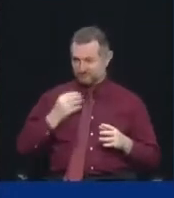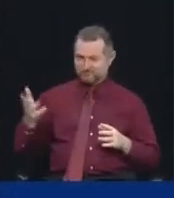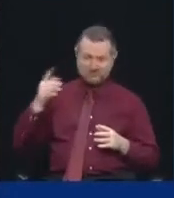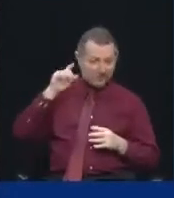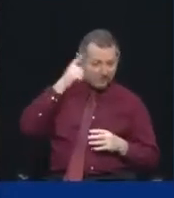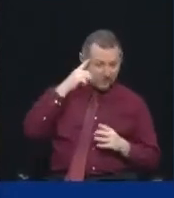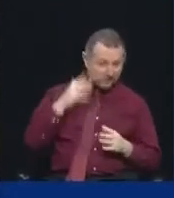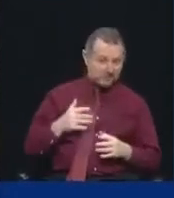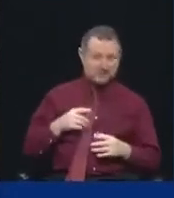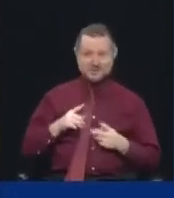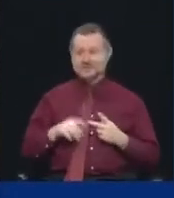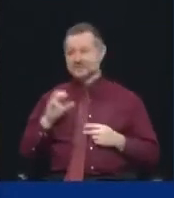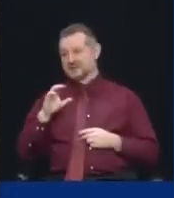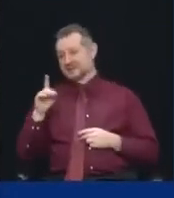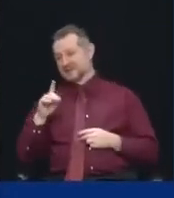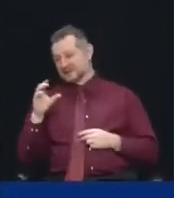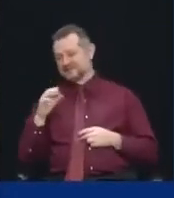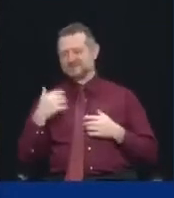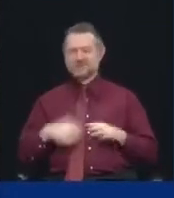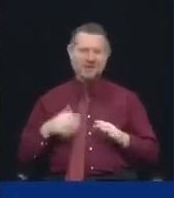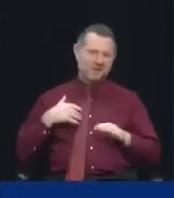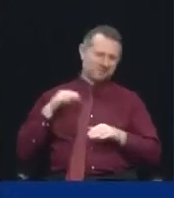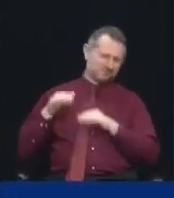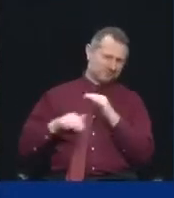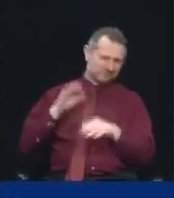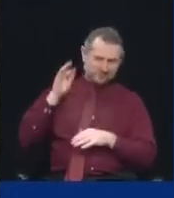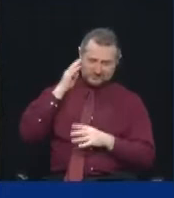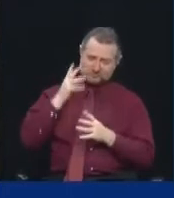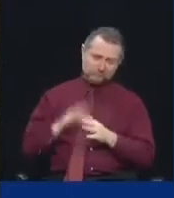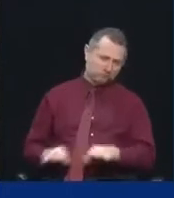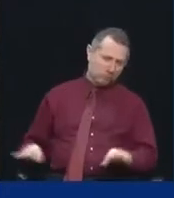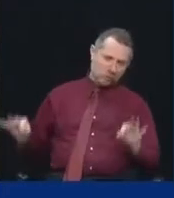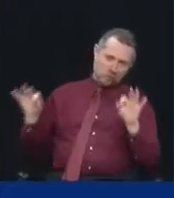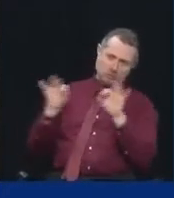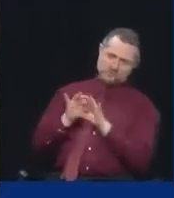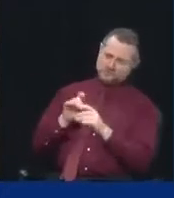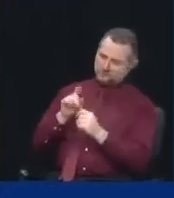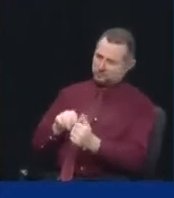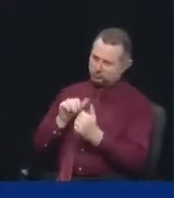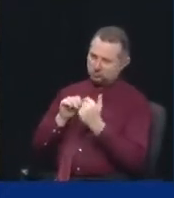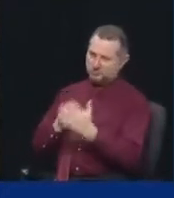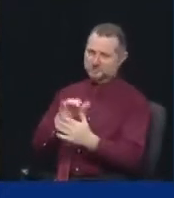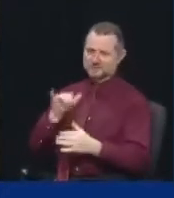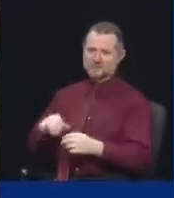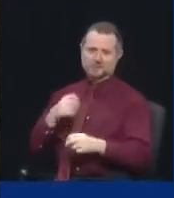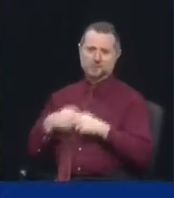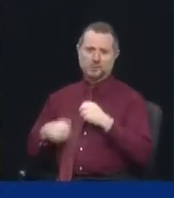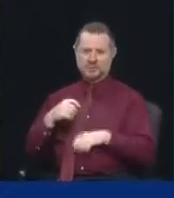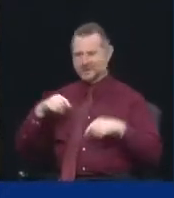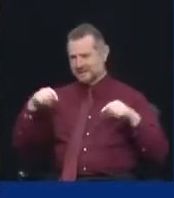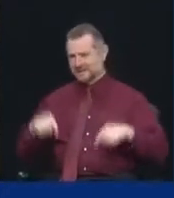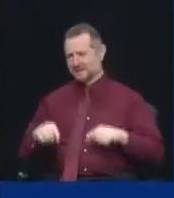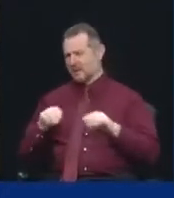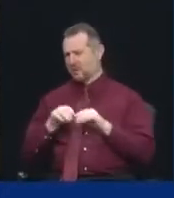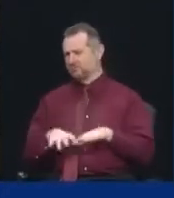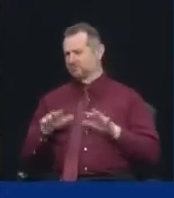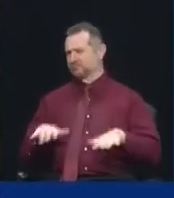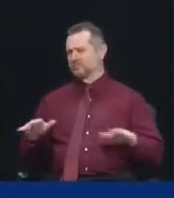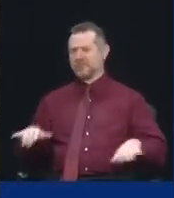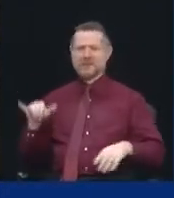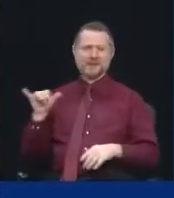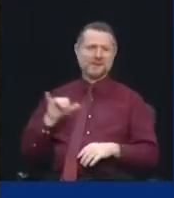CDC, how crucial it was to address this epicenter right here in Yonkers, New